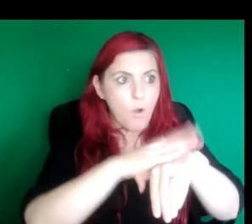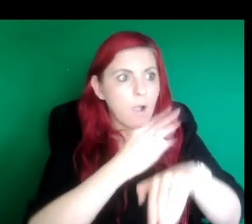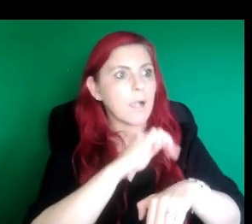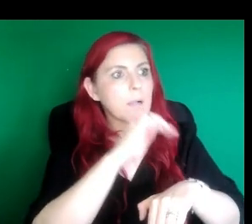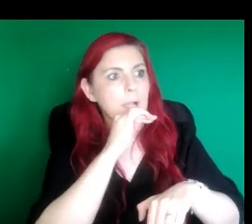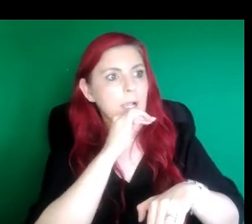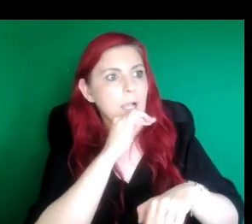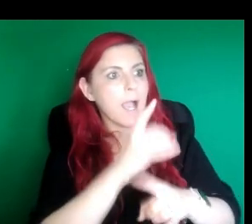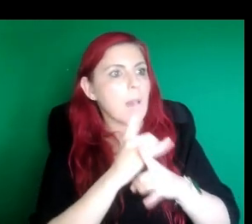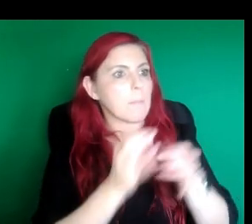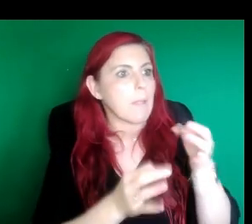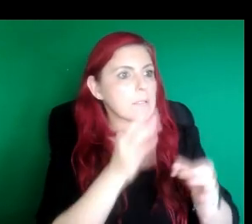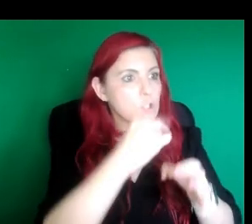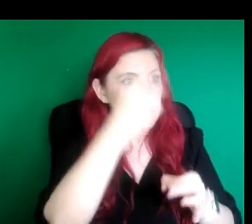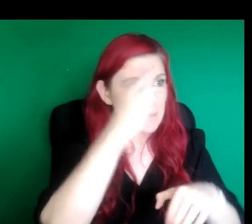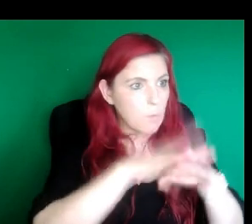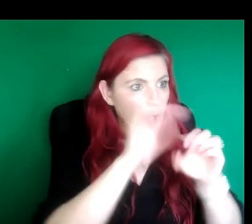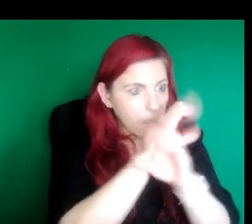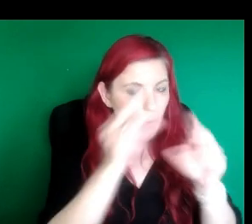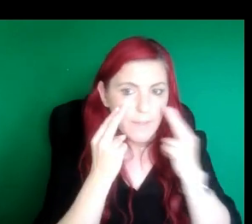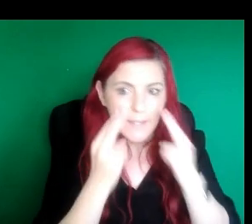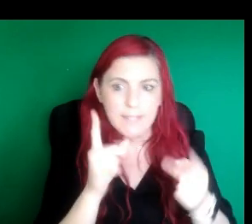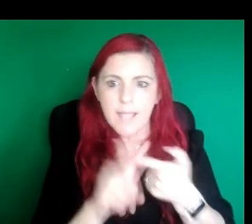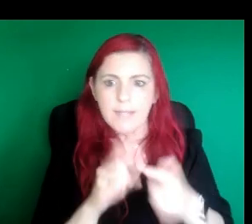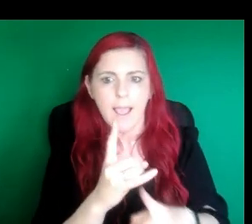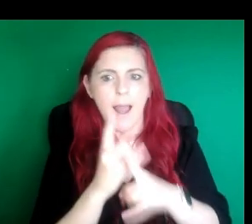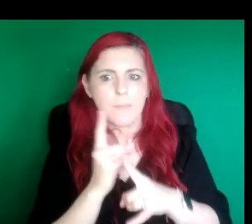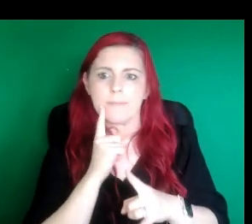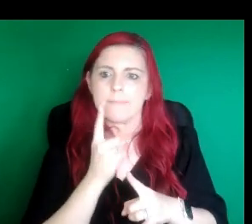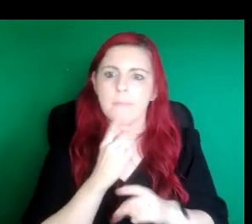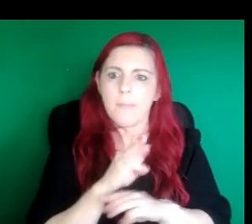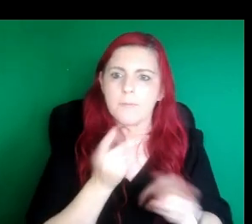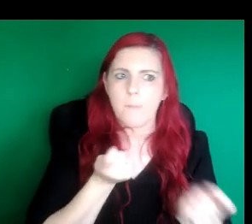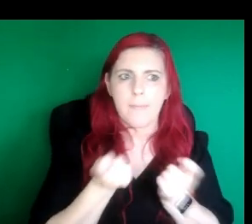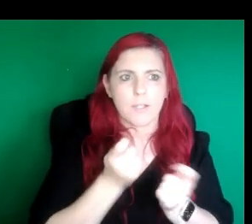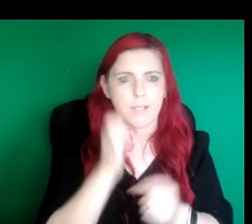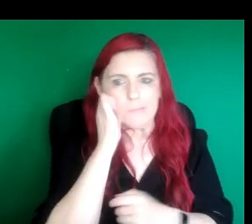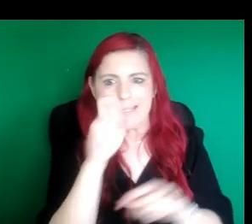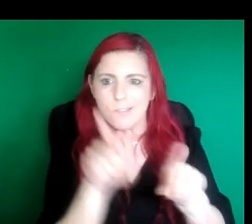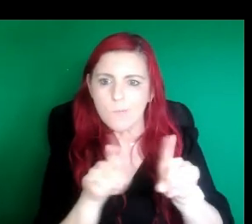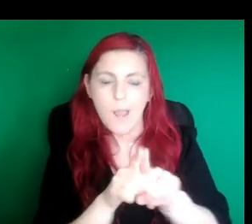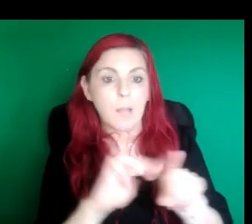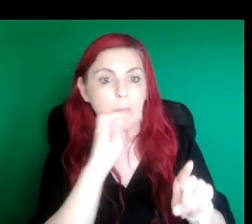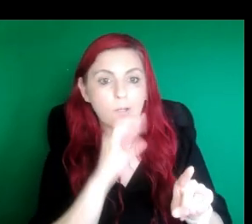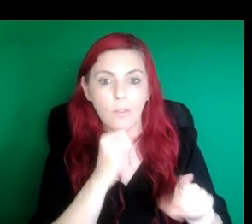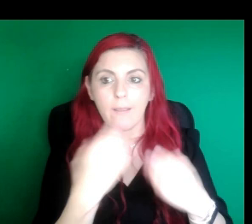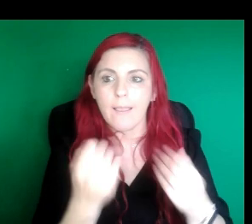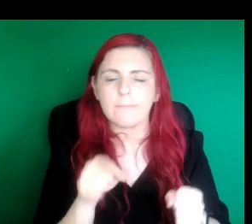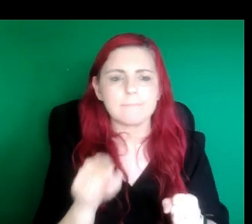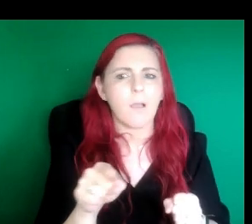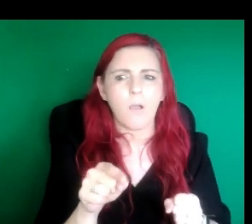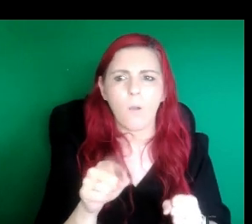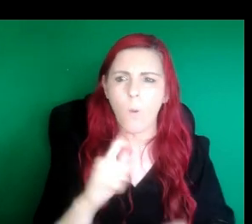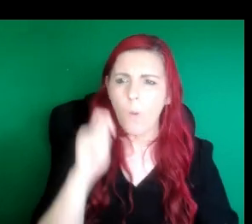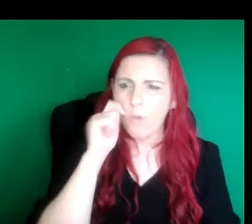so it helps politicians to understand what's needed, and it helps deaf people to manage their expectations. And you don't have this thing where I thought